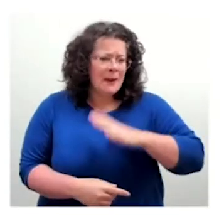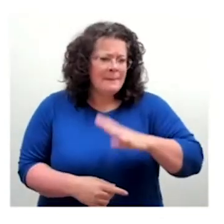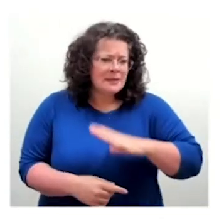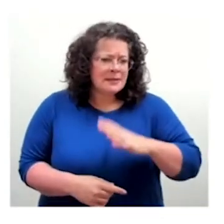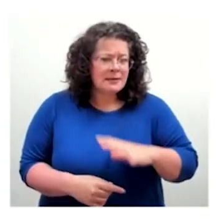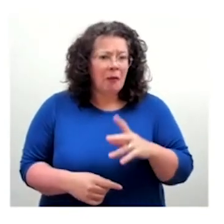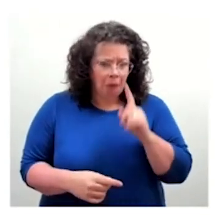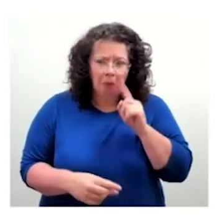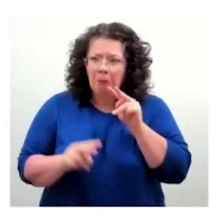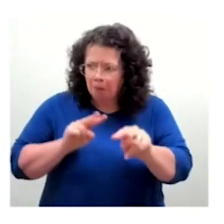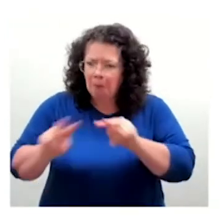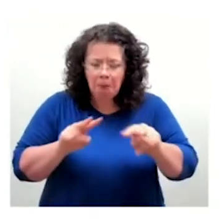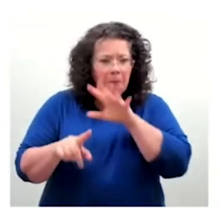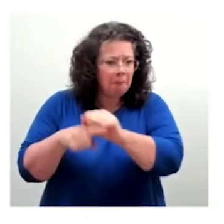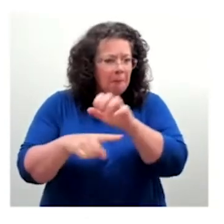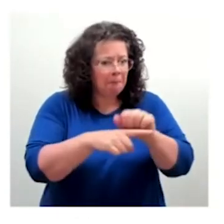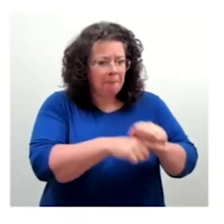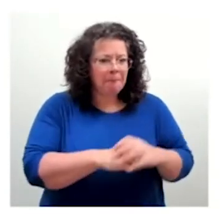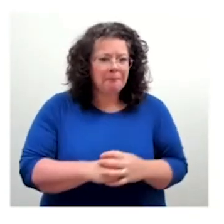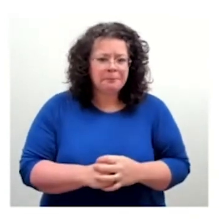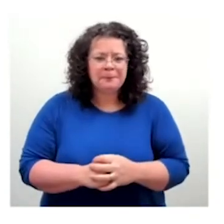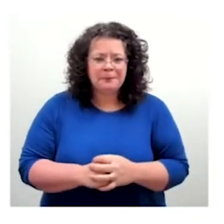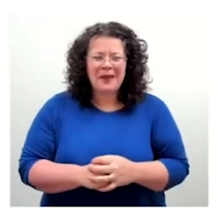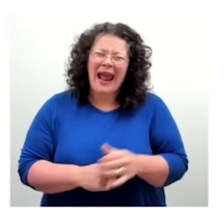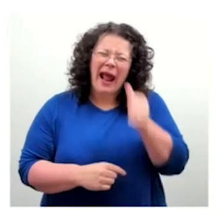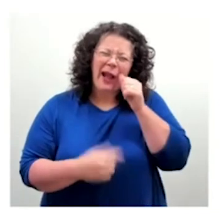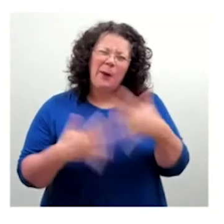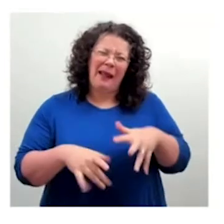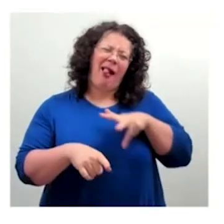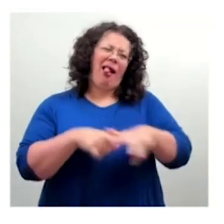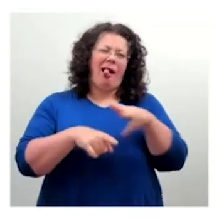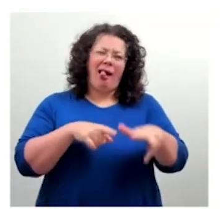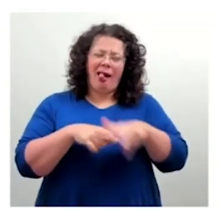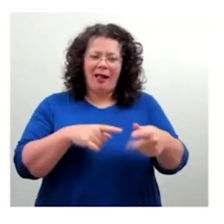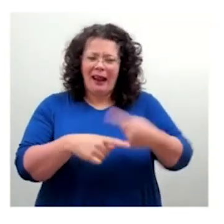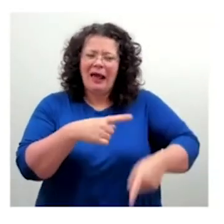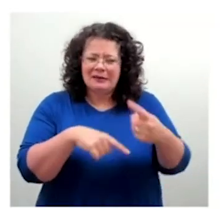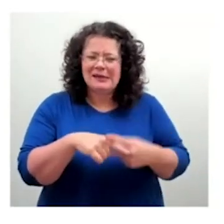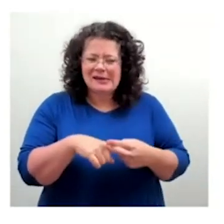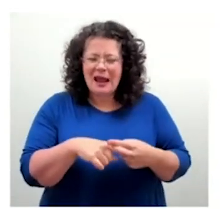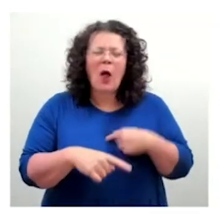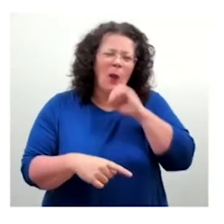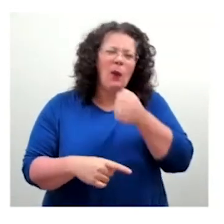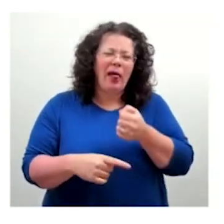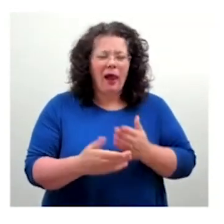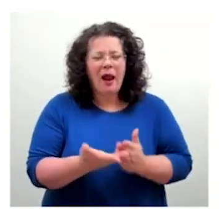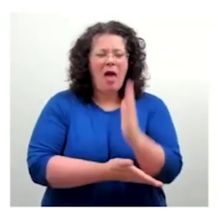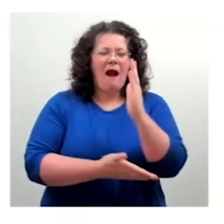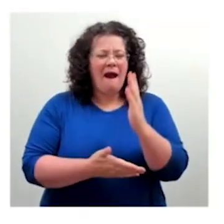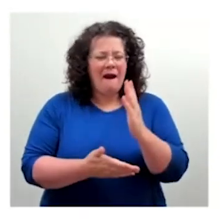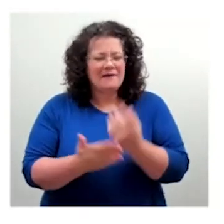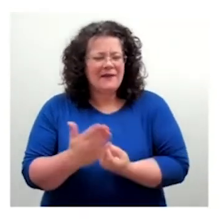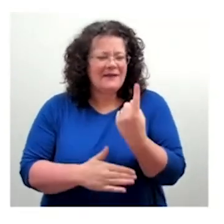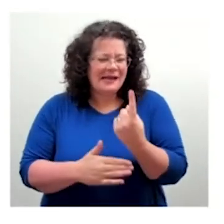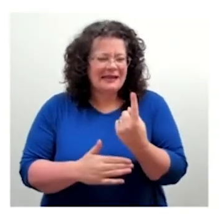do the live event, but we'll also do it in Teams at the same time, yeah? Because we want to do some of that, and experiment with Teams. But then COVID